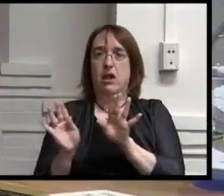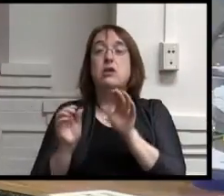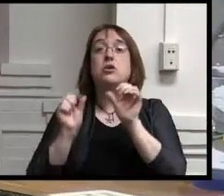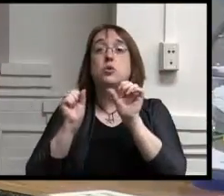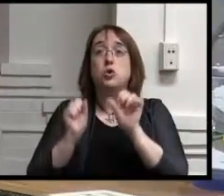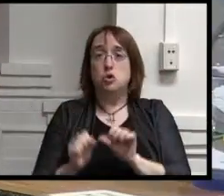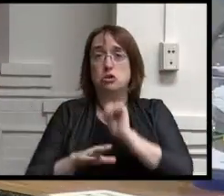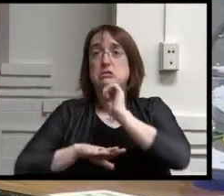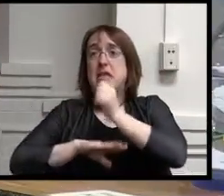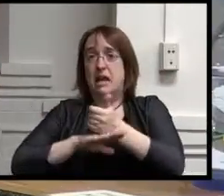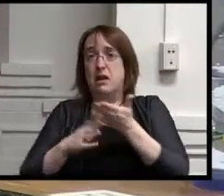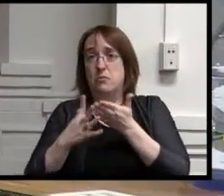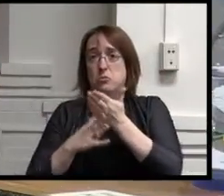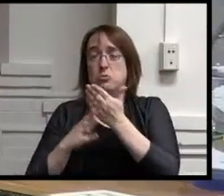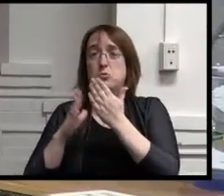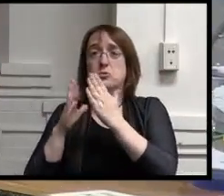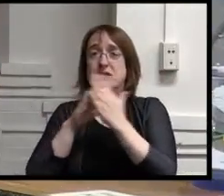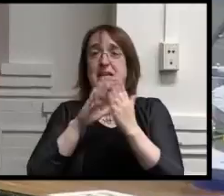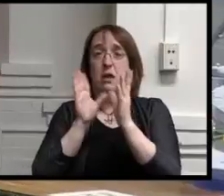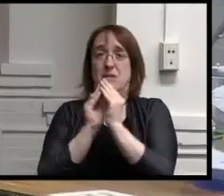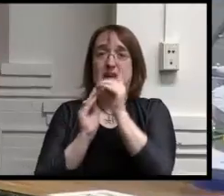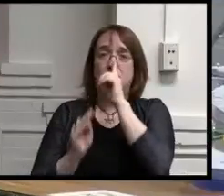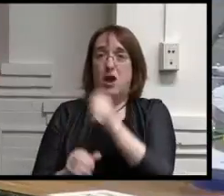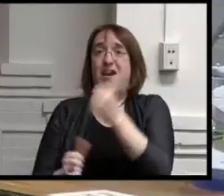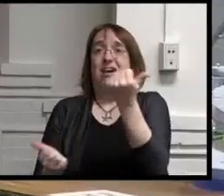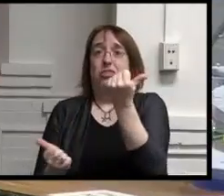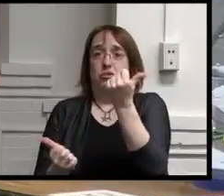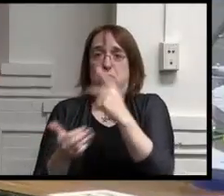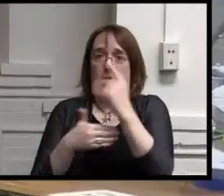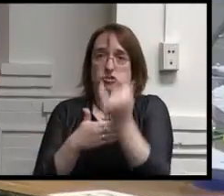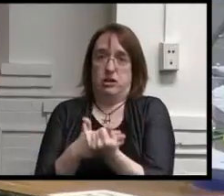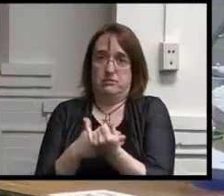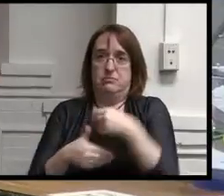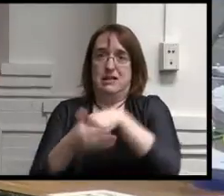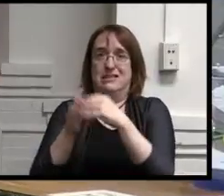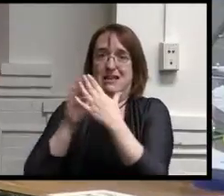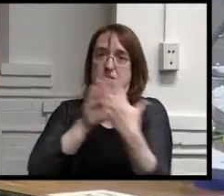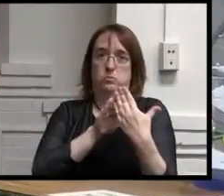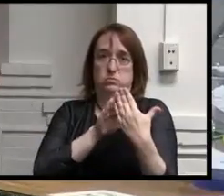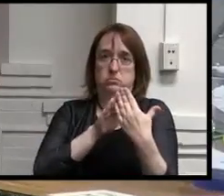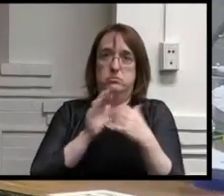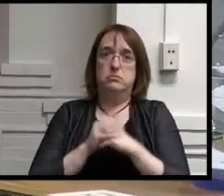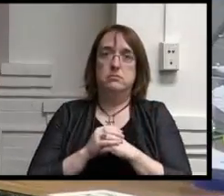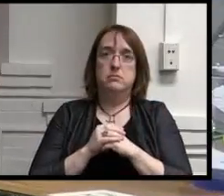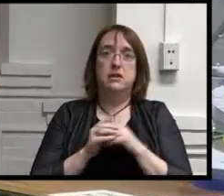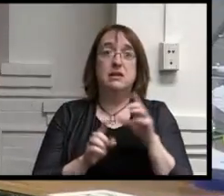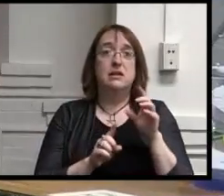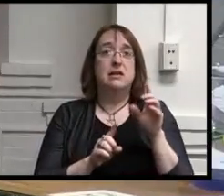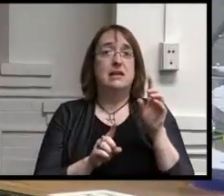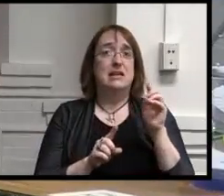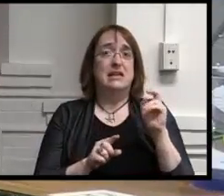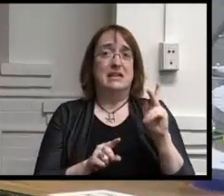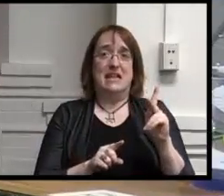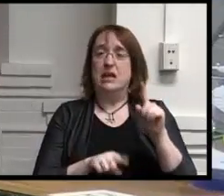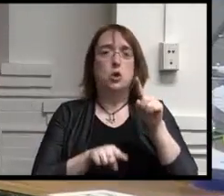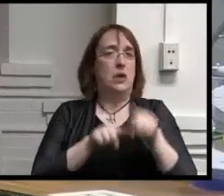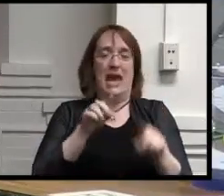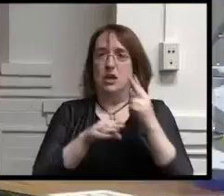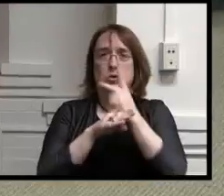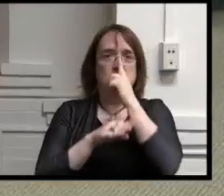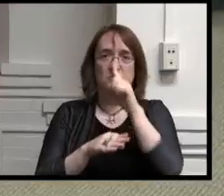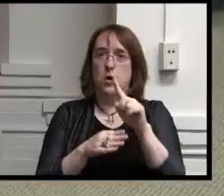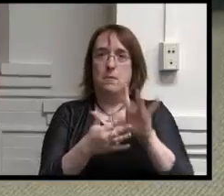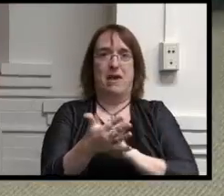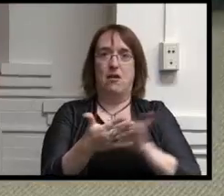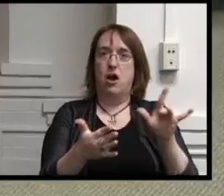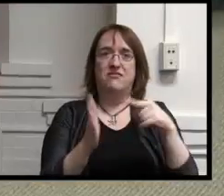by an action of town meeting to some other capital purpose. Right. Okay. You can't use it to pay off the debt. No, you can't That's use it to correct. pay You